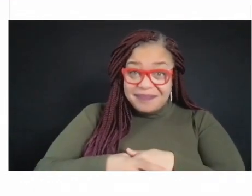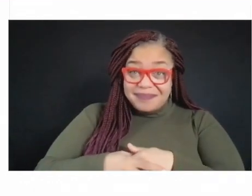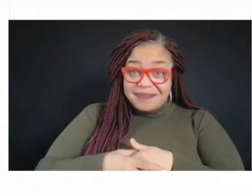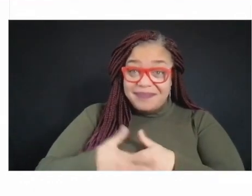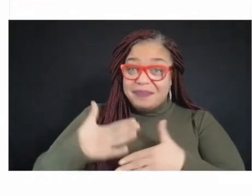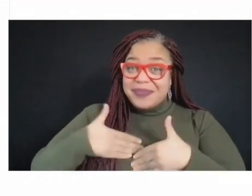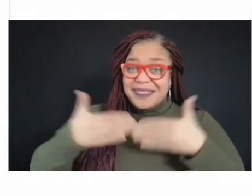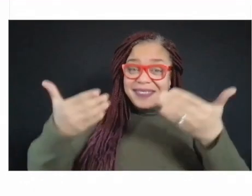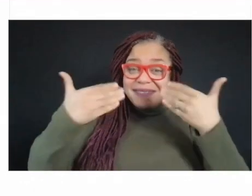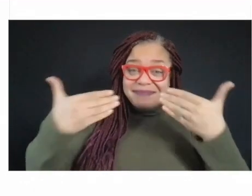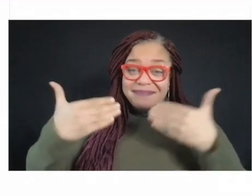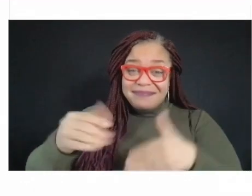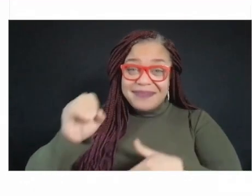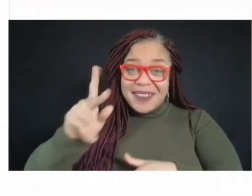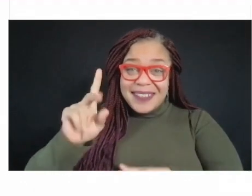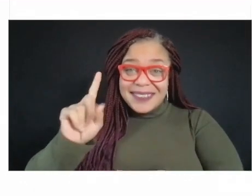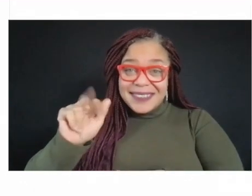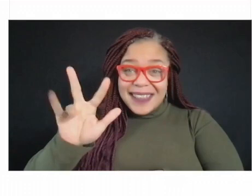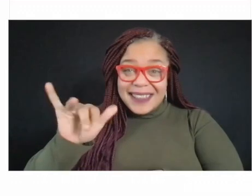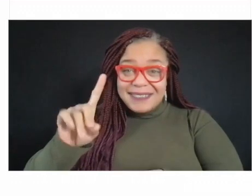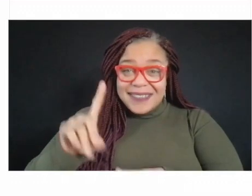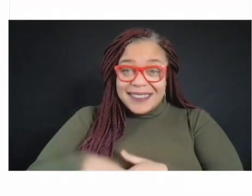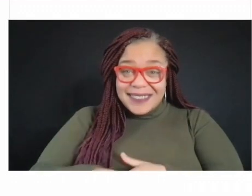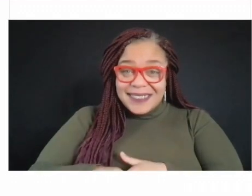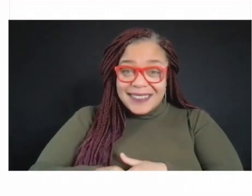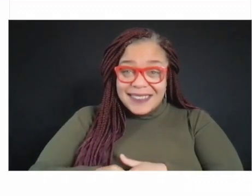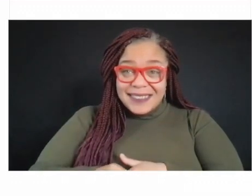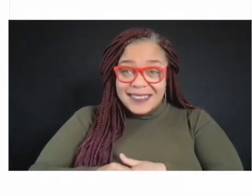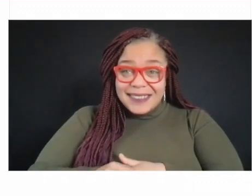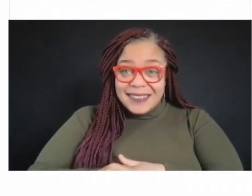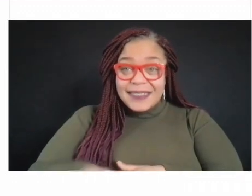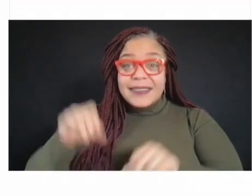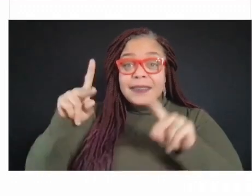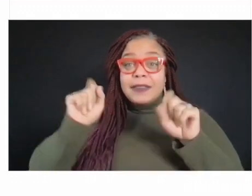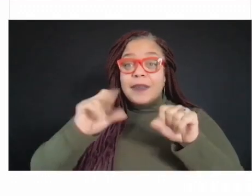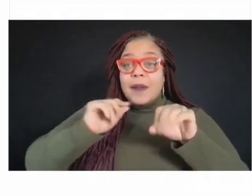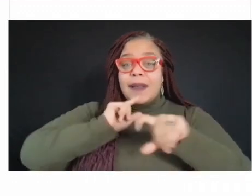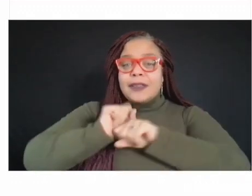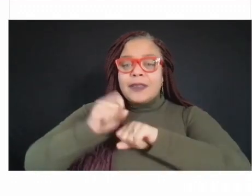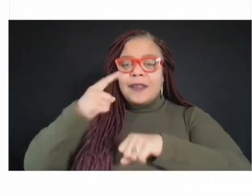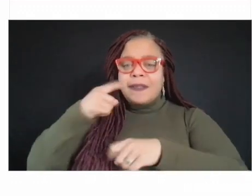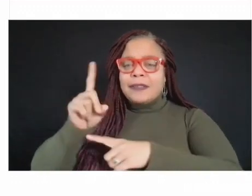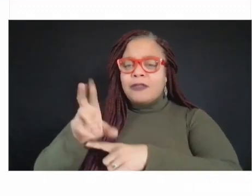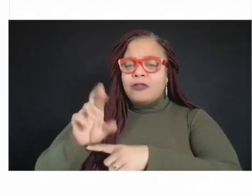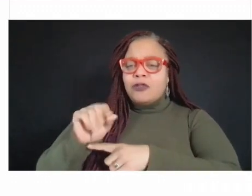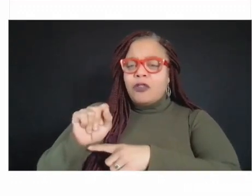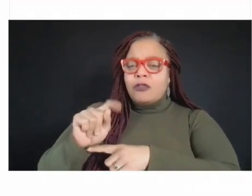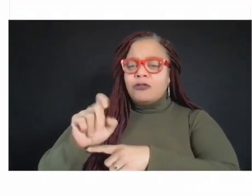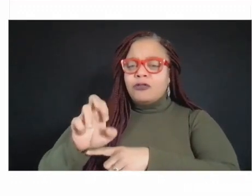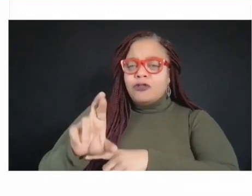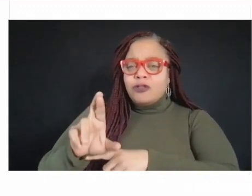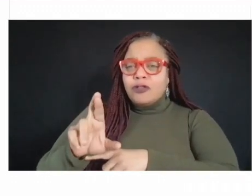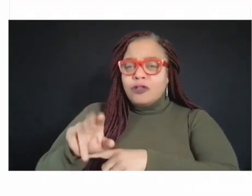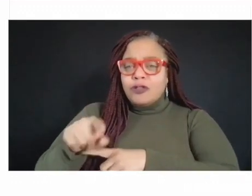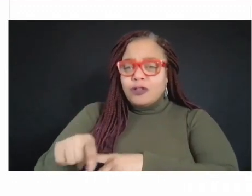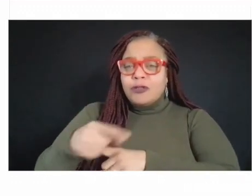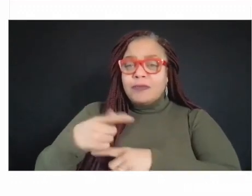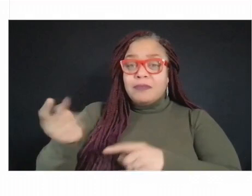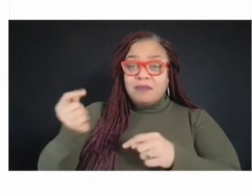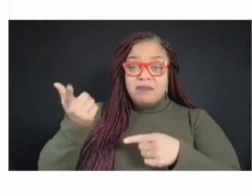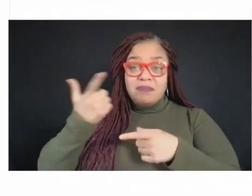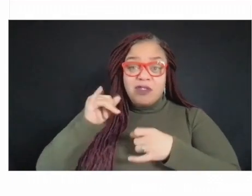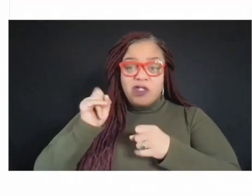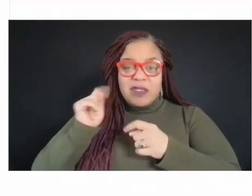really touches on this idea of gist, and what it really emphasizes is the role of